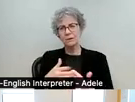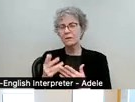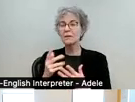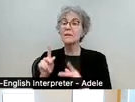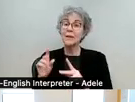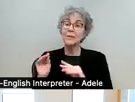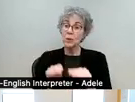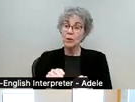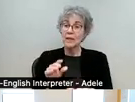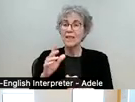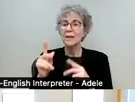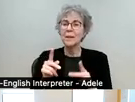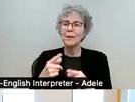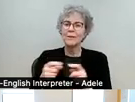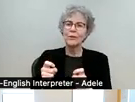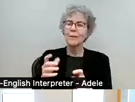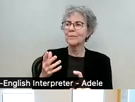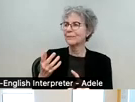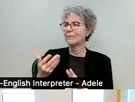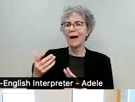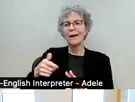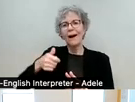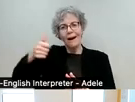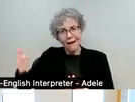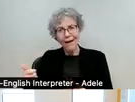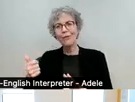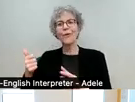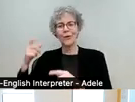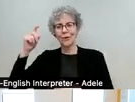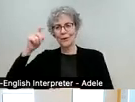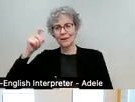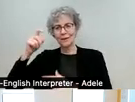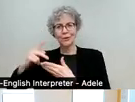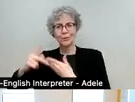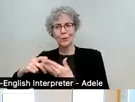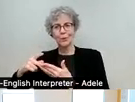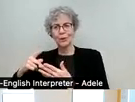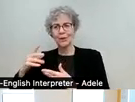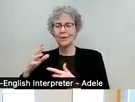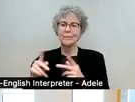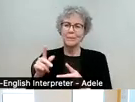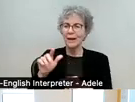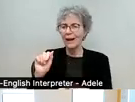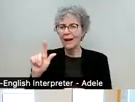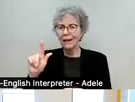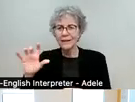been people from existing residential programs, people coming off ALC in